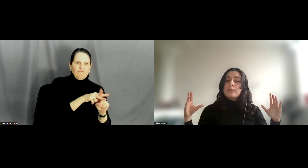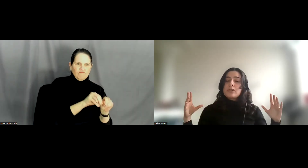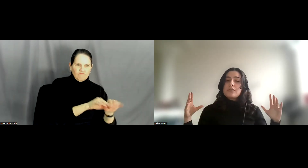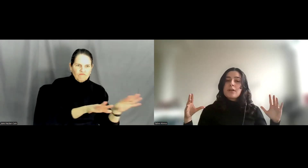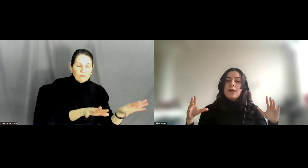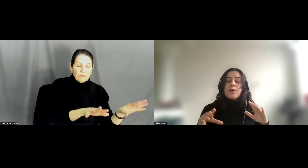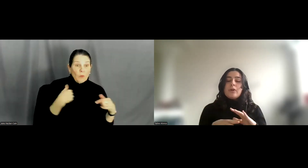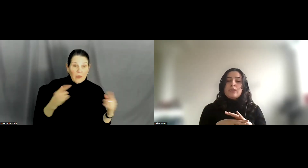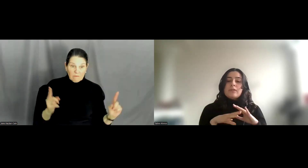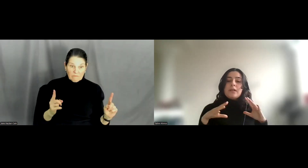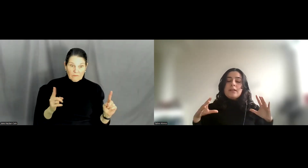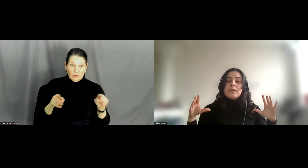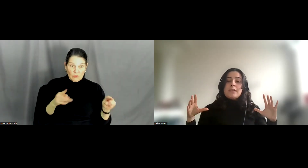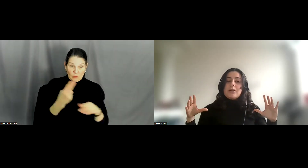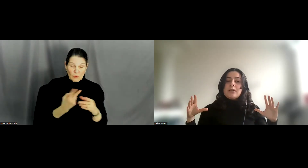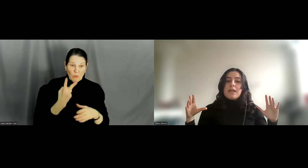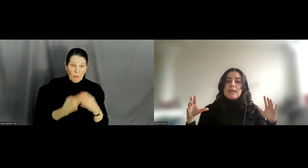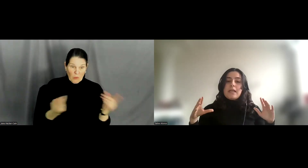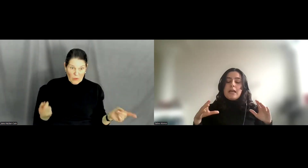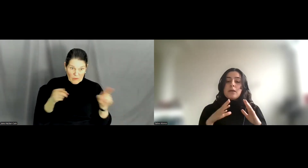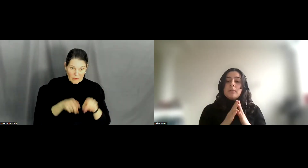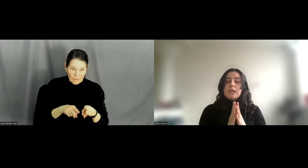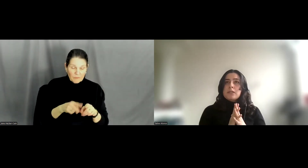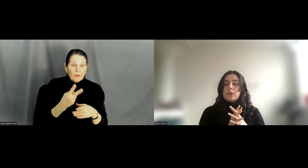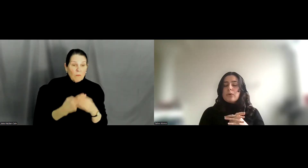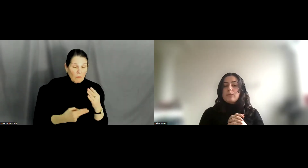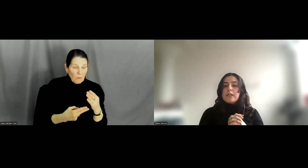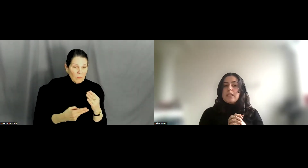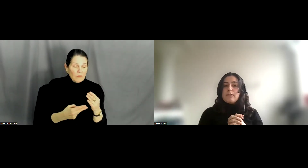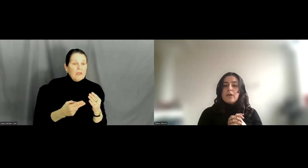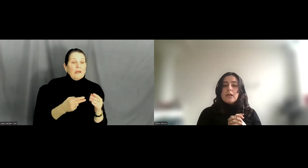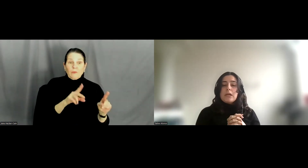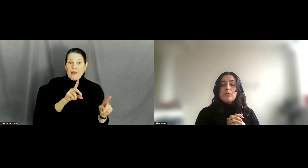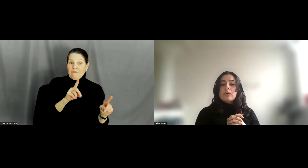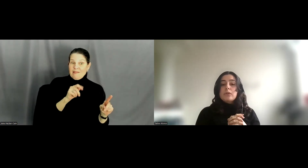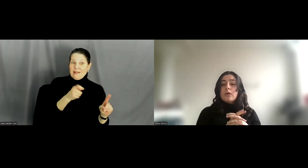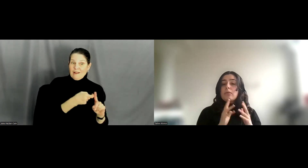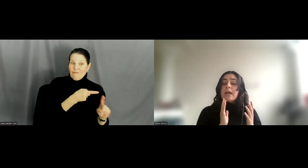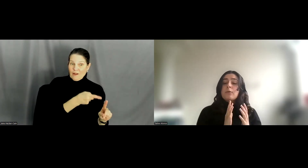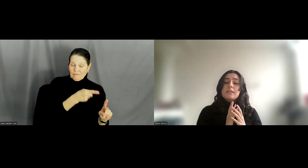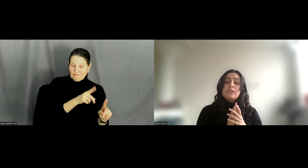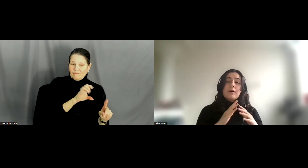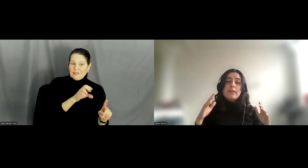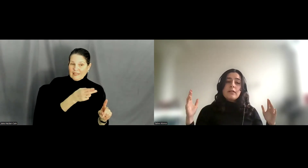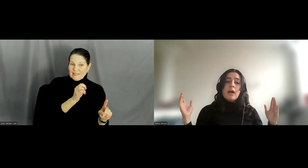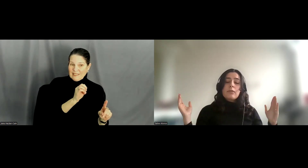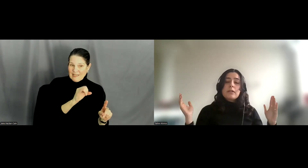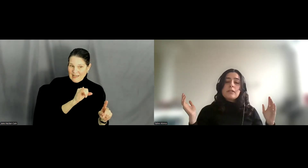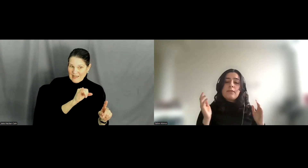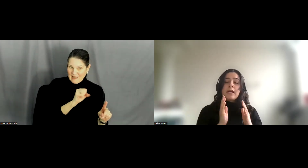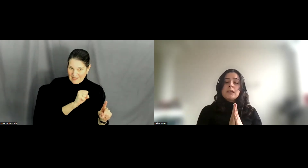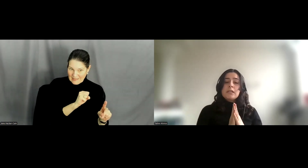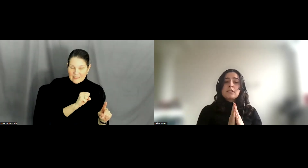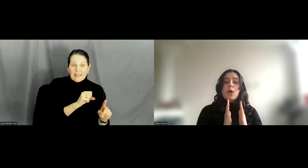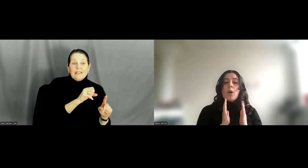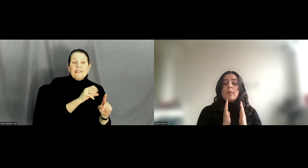of both worlds. We are using the CHES data because we believe it will not only help us strengthen our